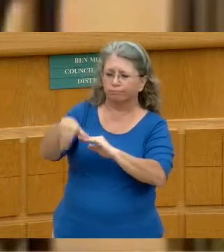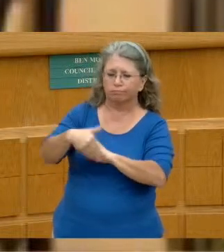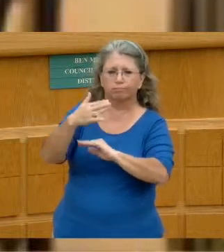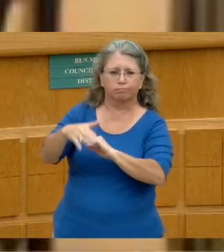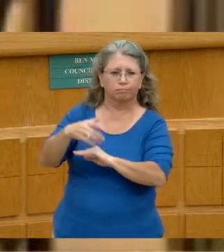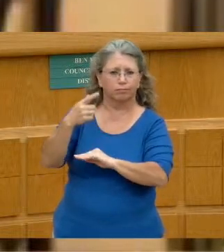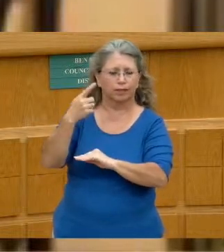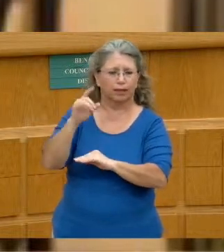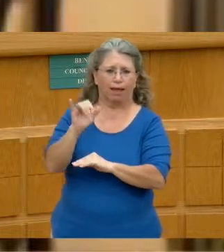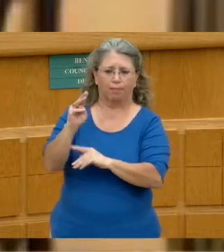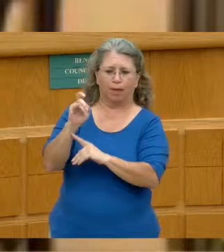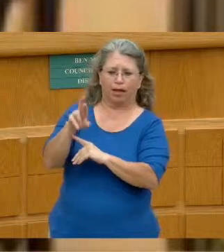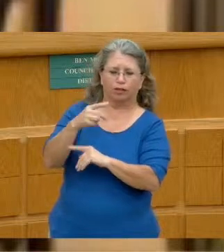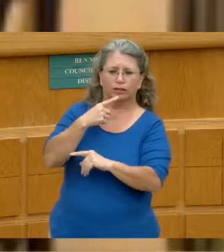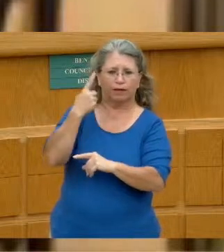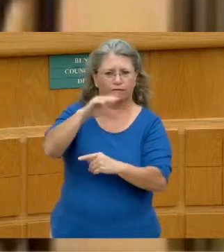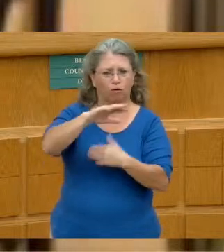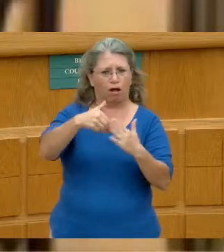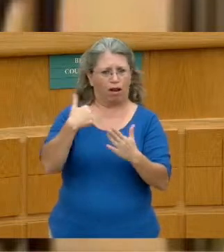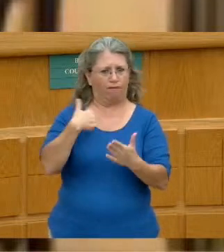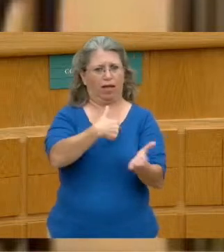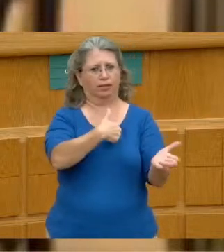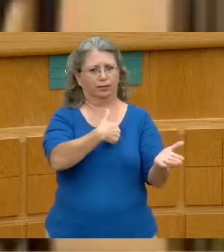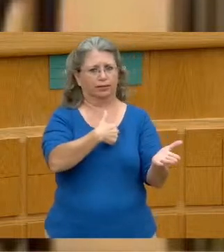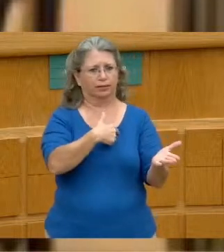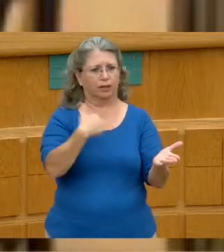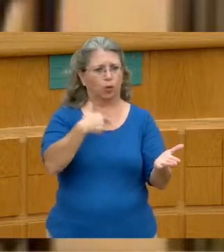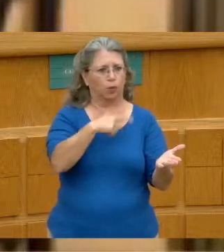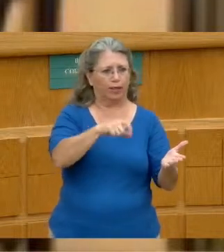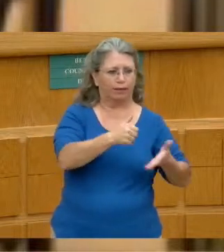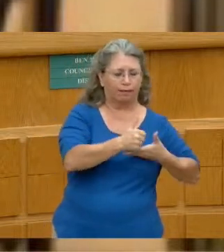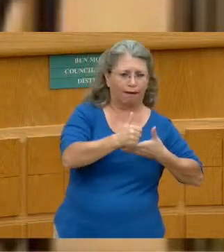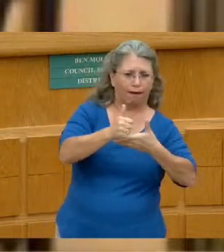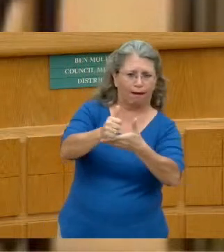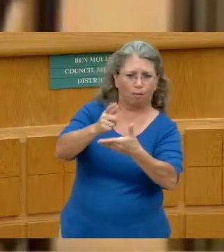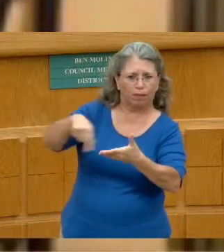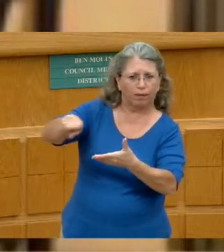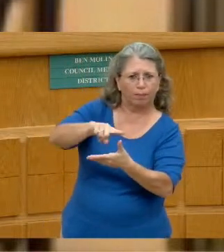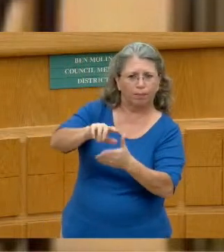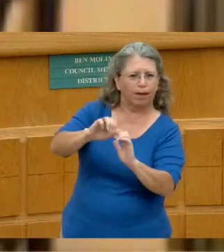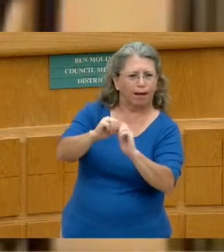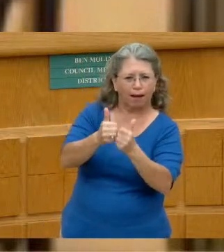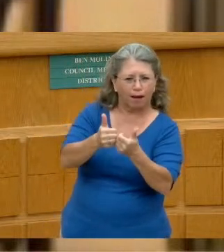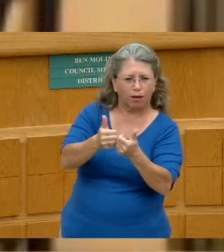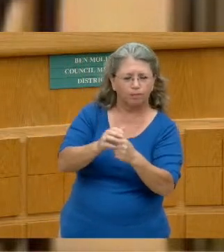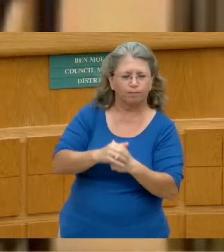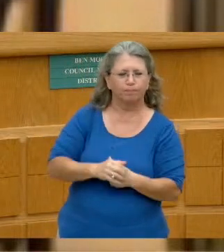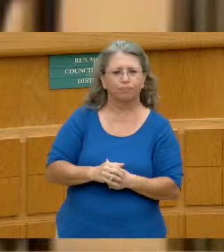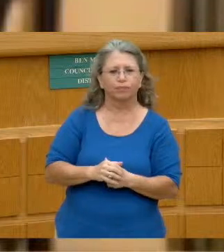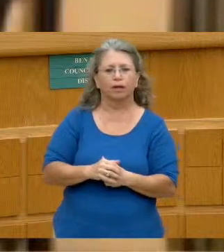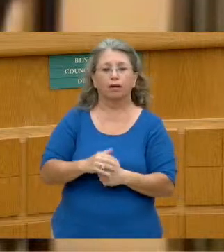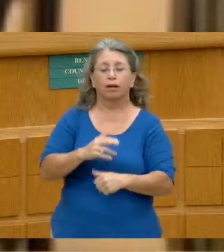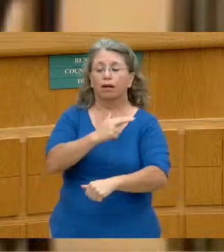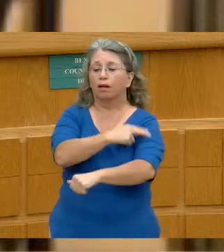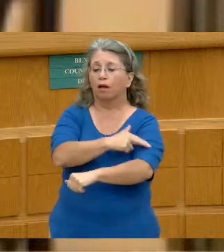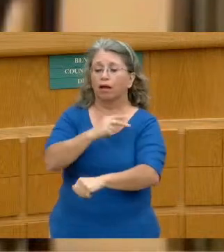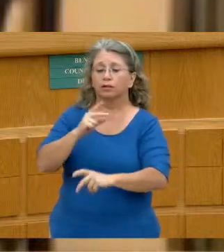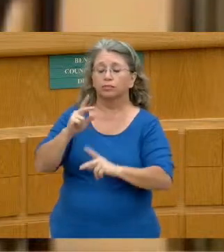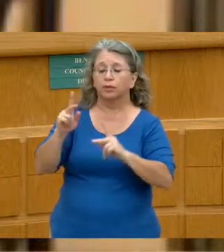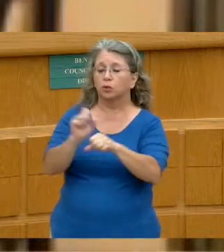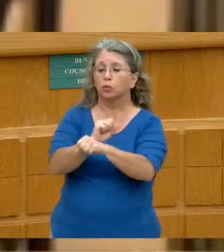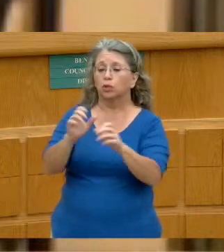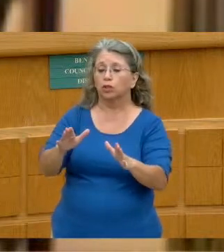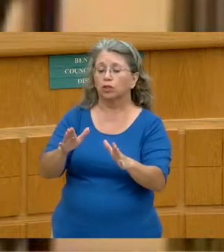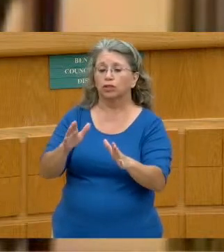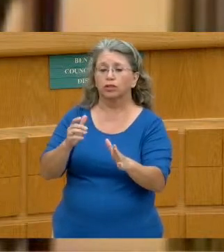us. So let's help them. And how can we do this? Hospital personnel are reaching out and pleading to